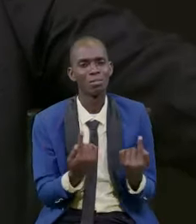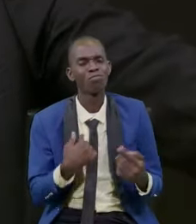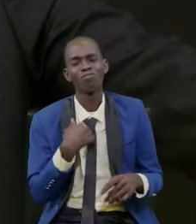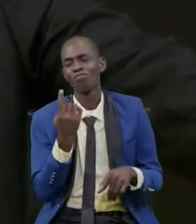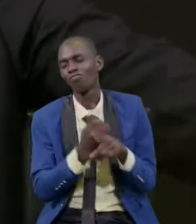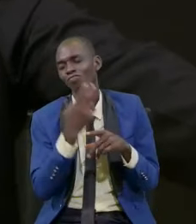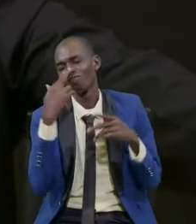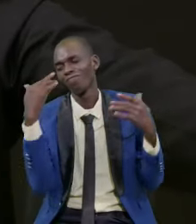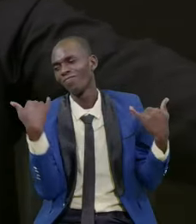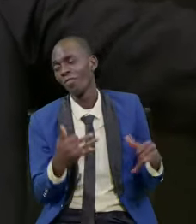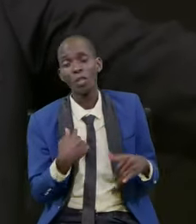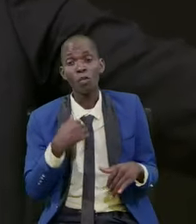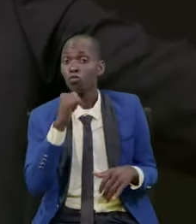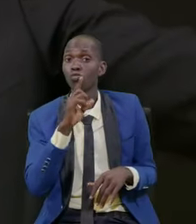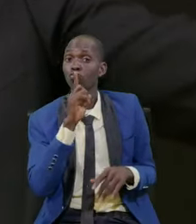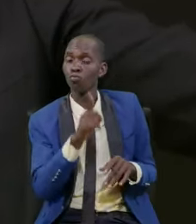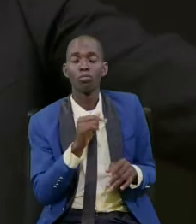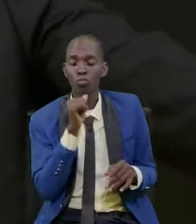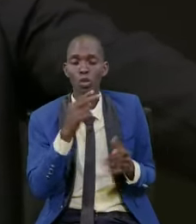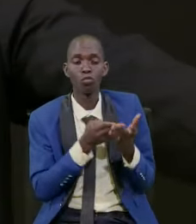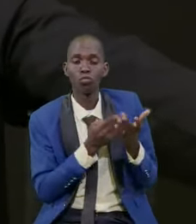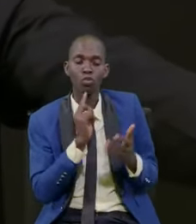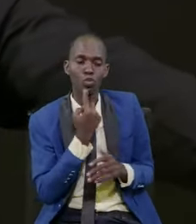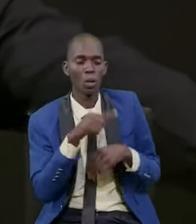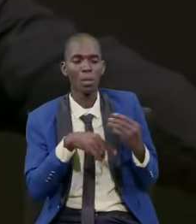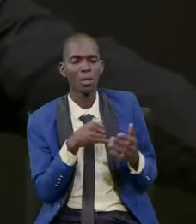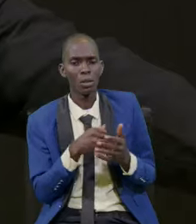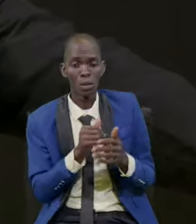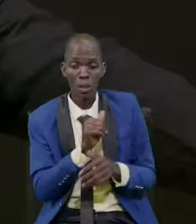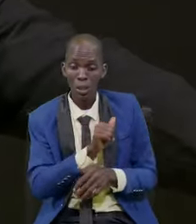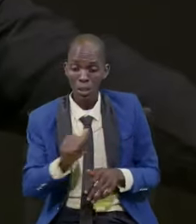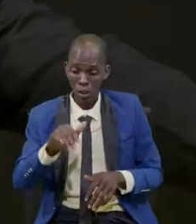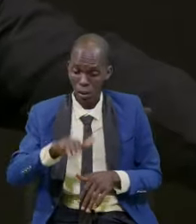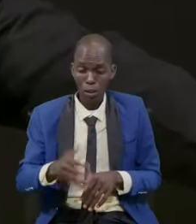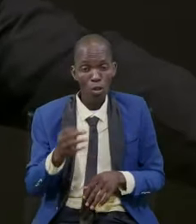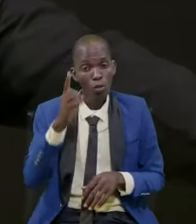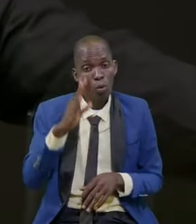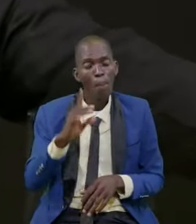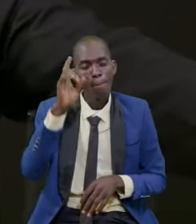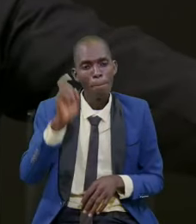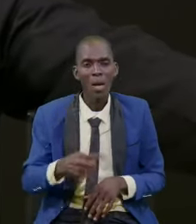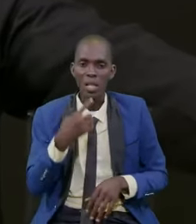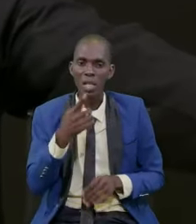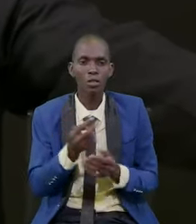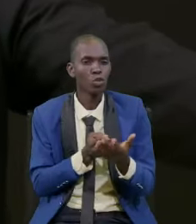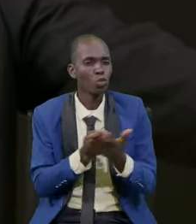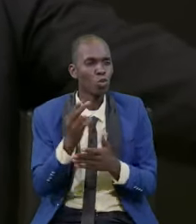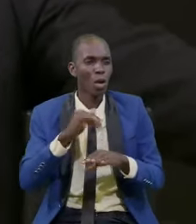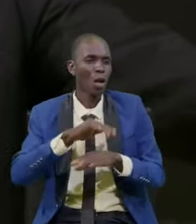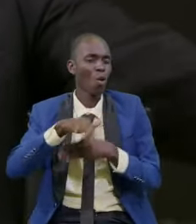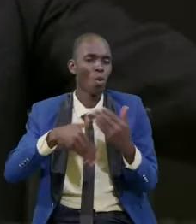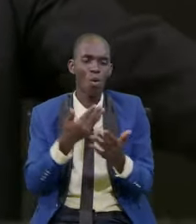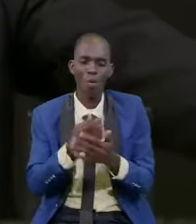playing. I didn't mean that. A child of God will say what he means and will